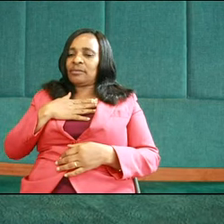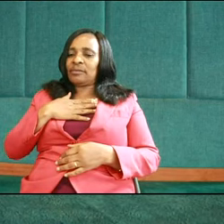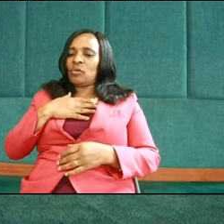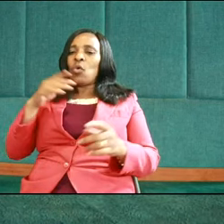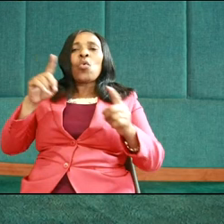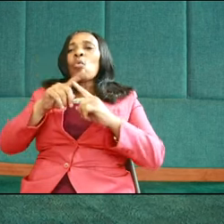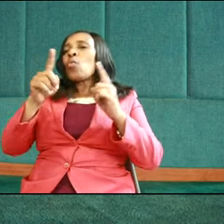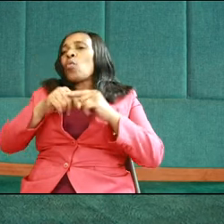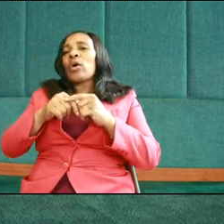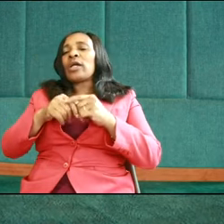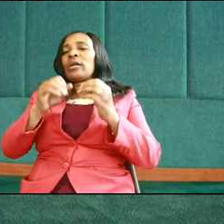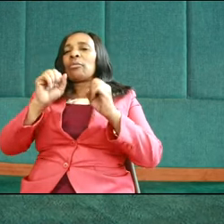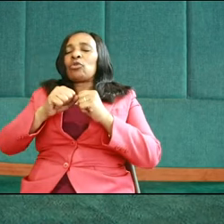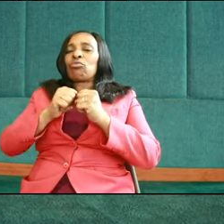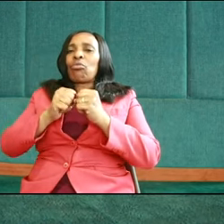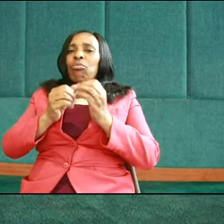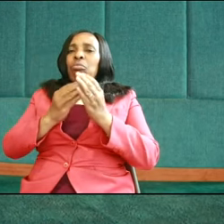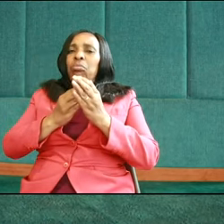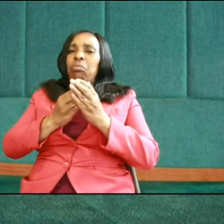When we drift from God,